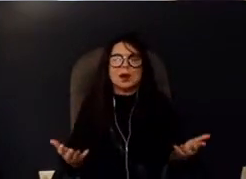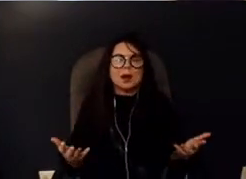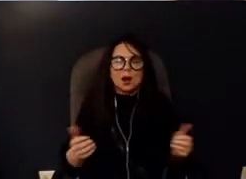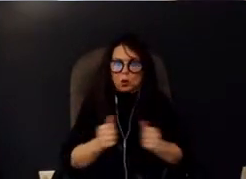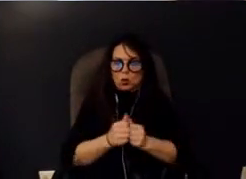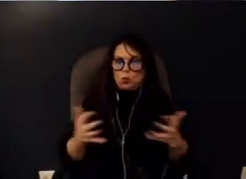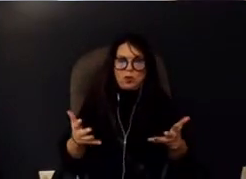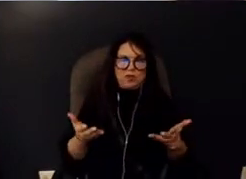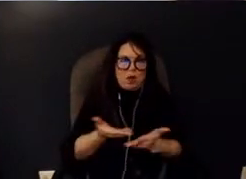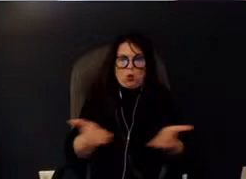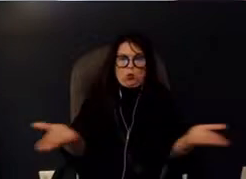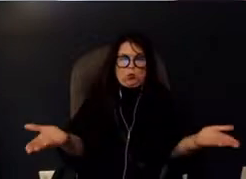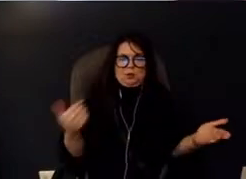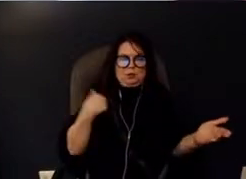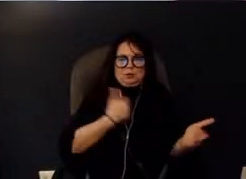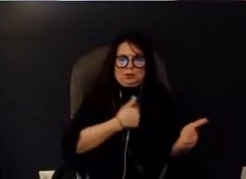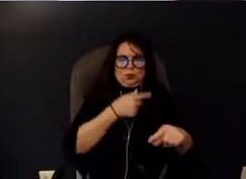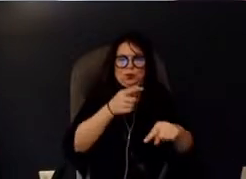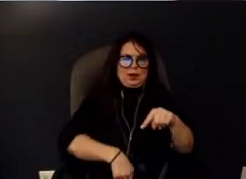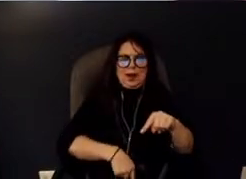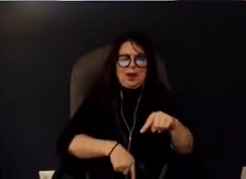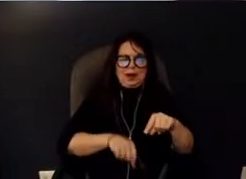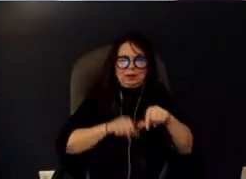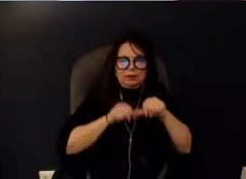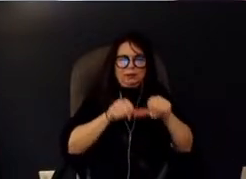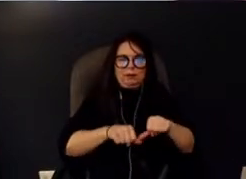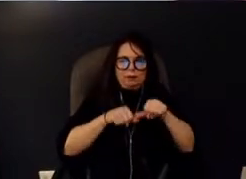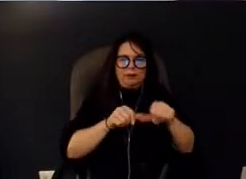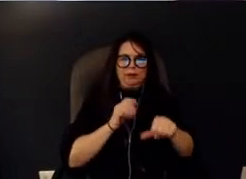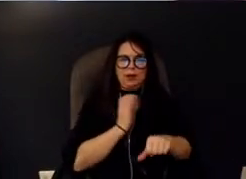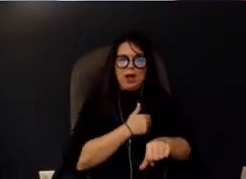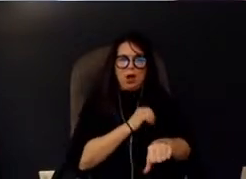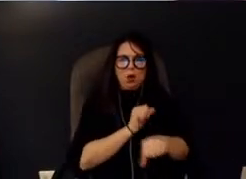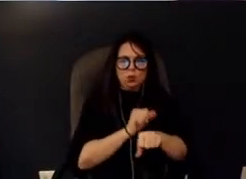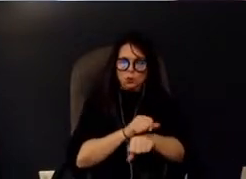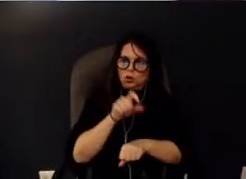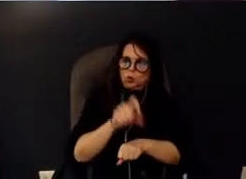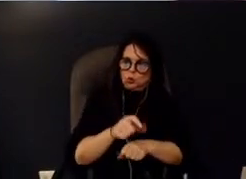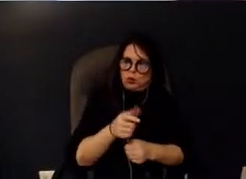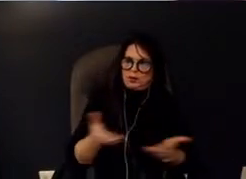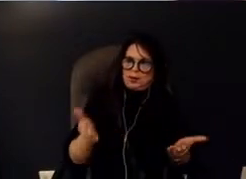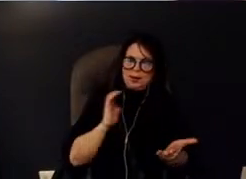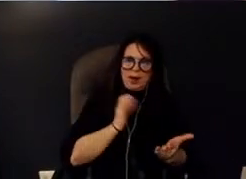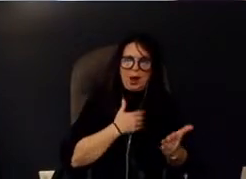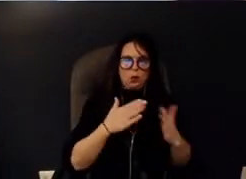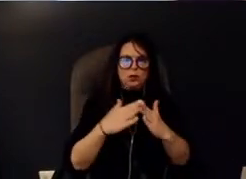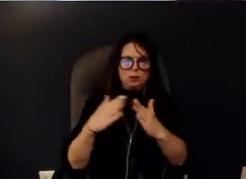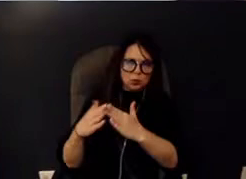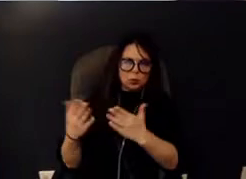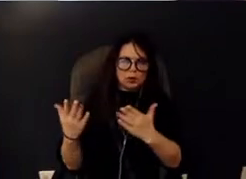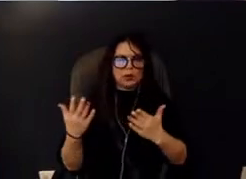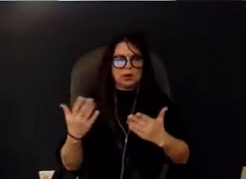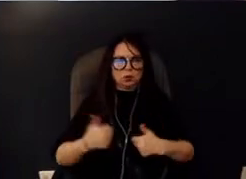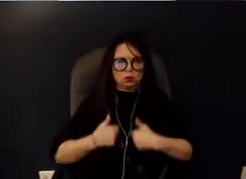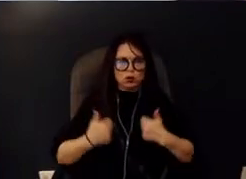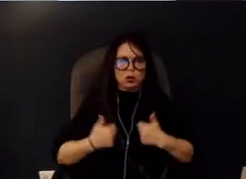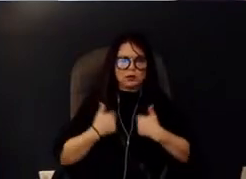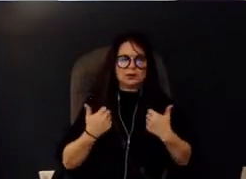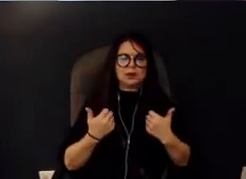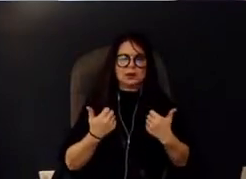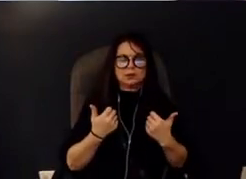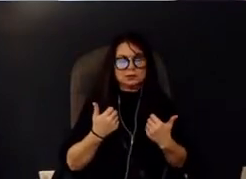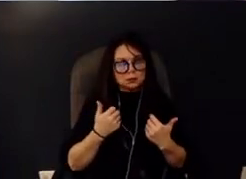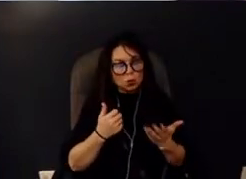without input from our residents, our constituents, And so just really grateful